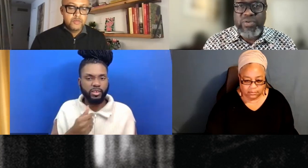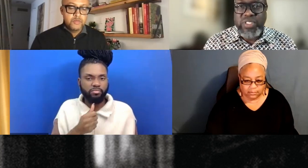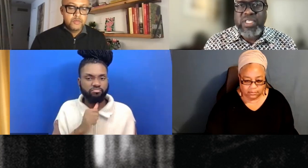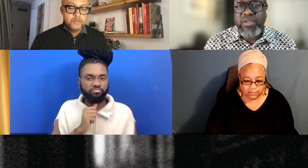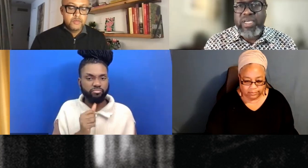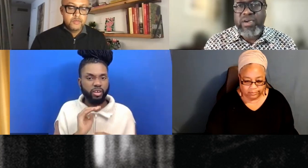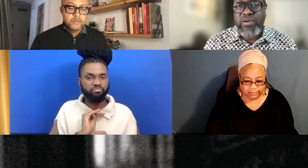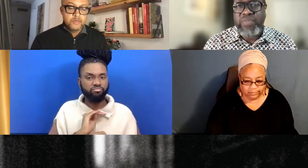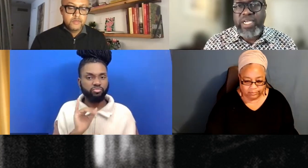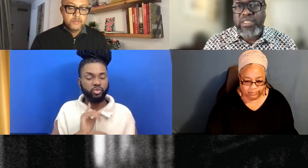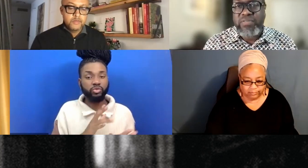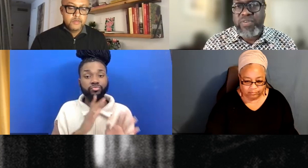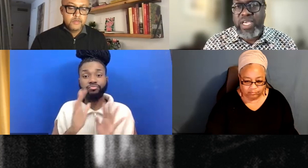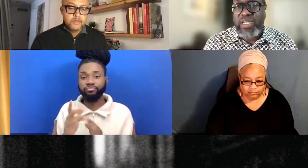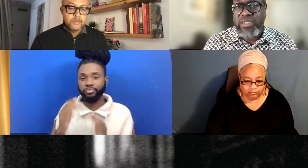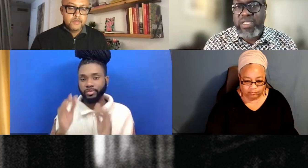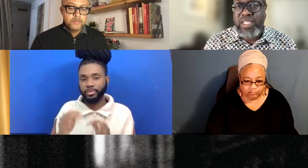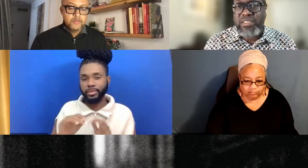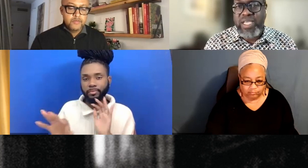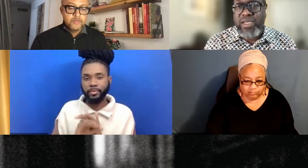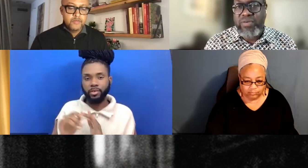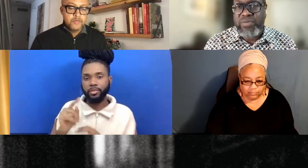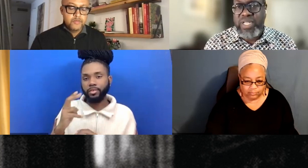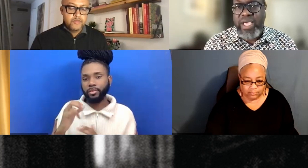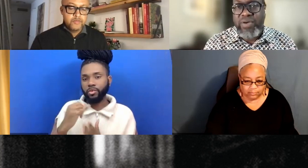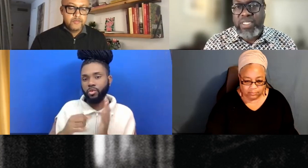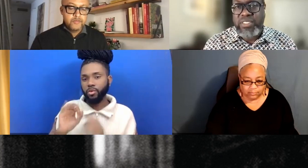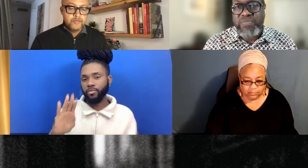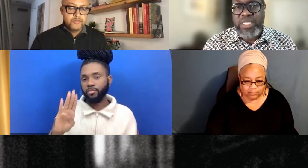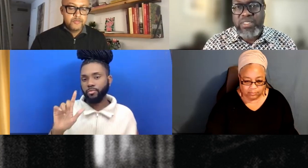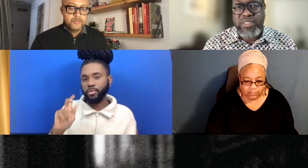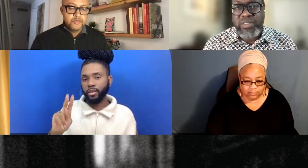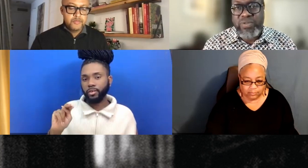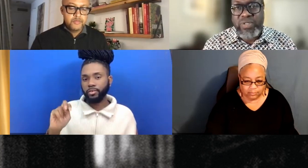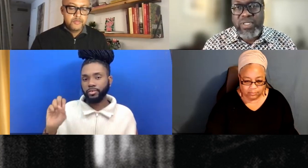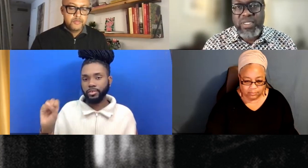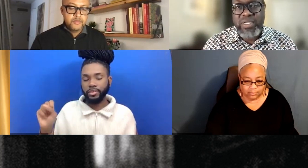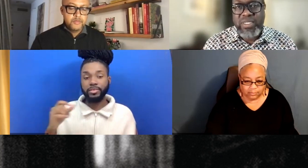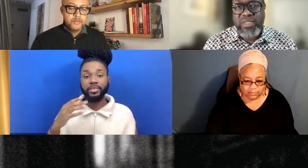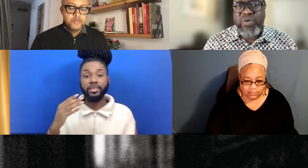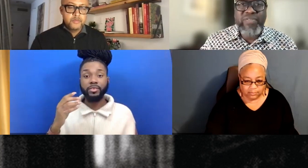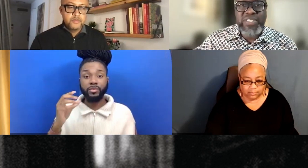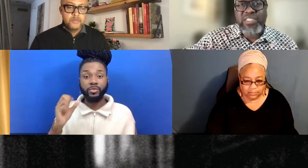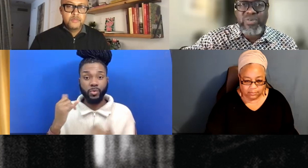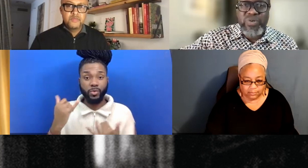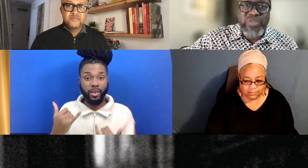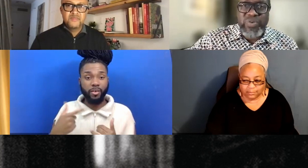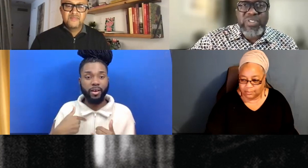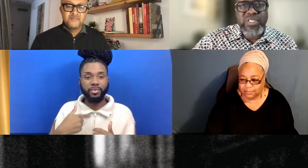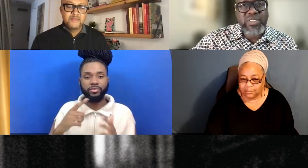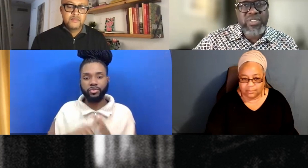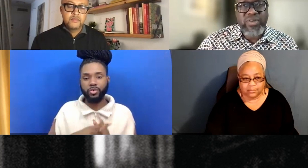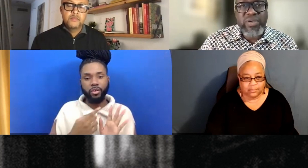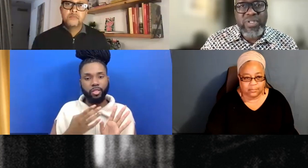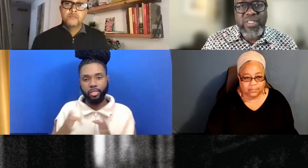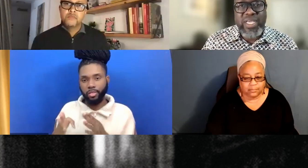And so we settled on art of Blackness for that. And that's how now I just begin to gravitate towards work